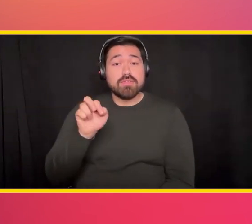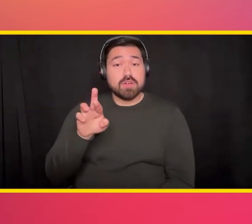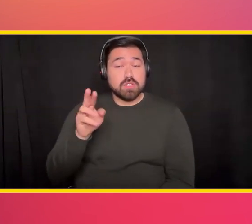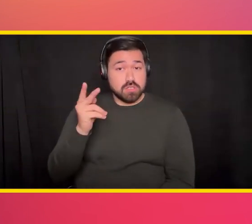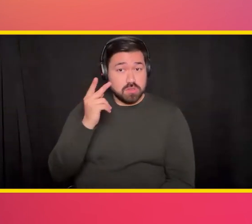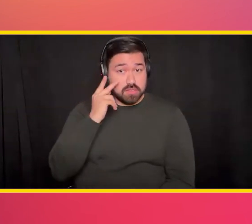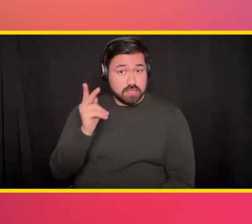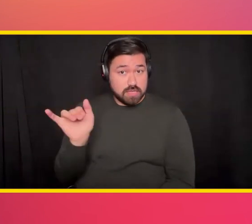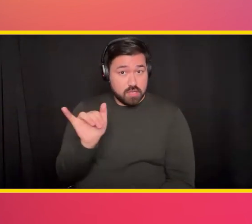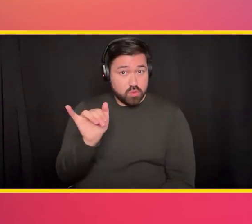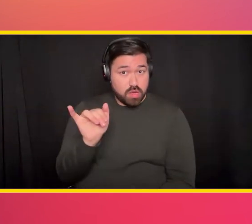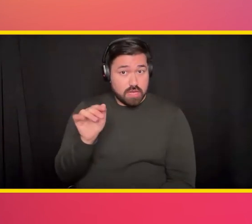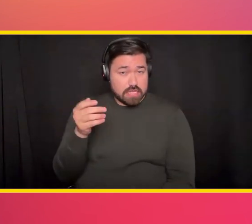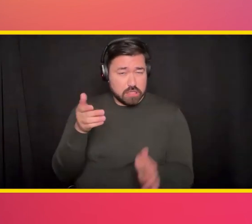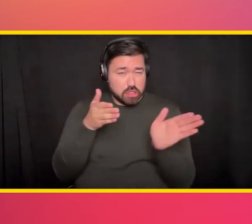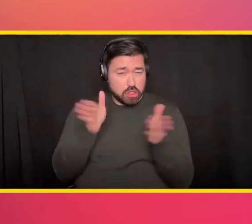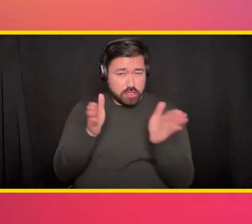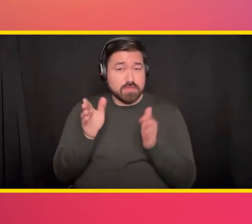shift? Yeah, I think